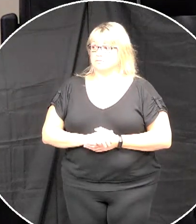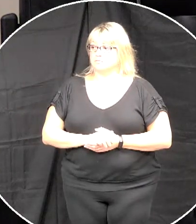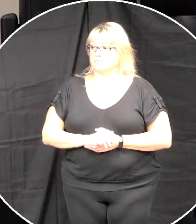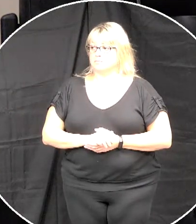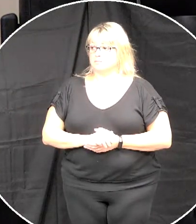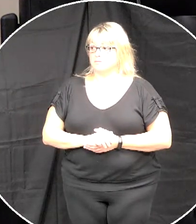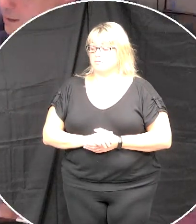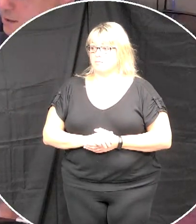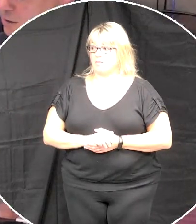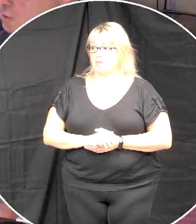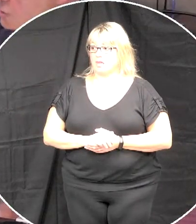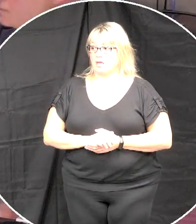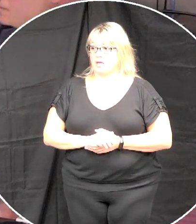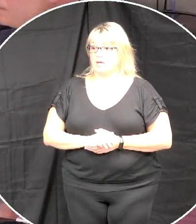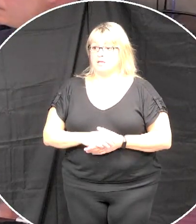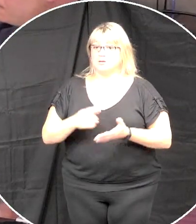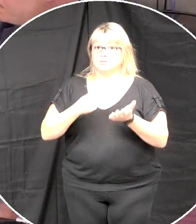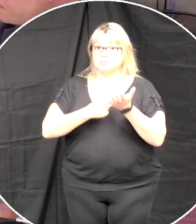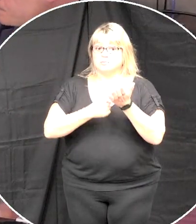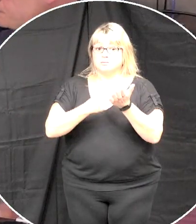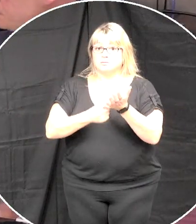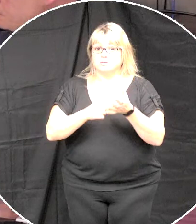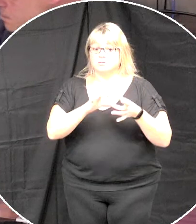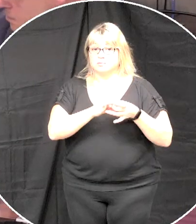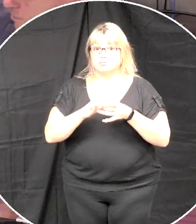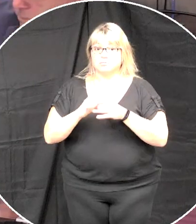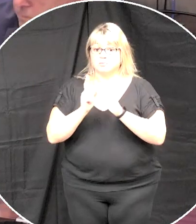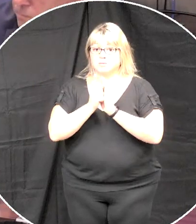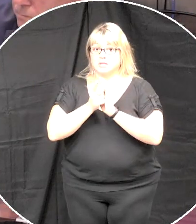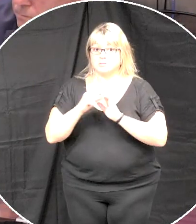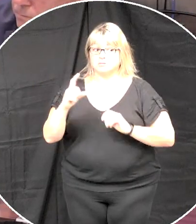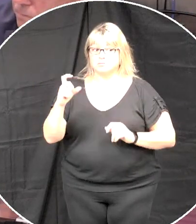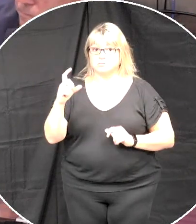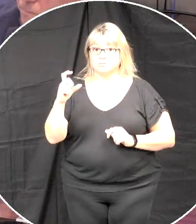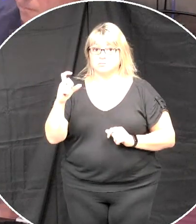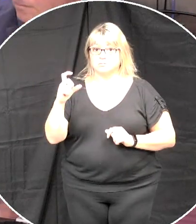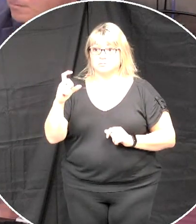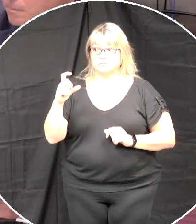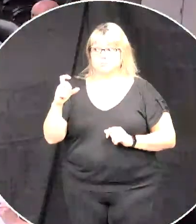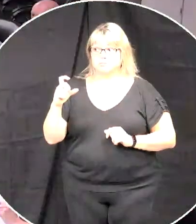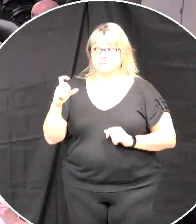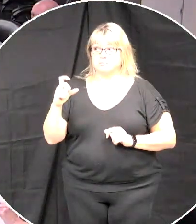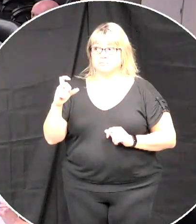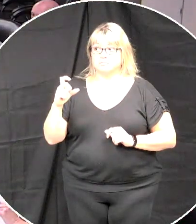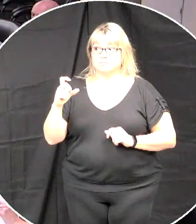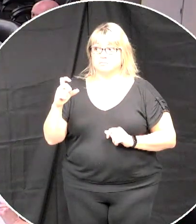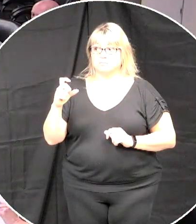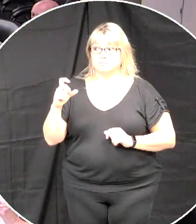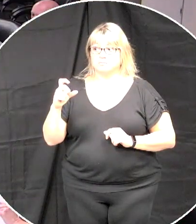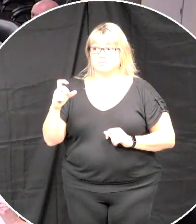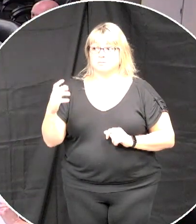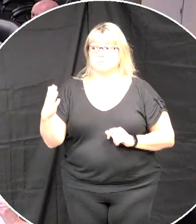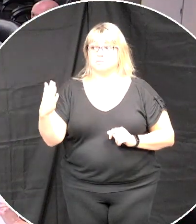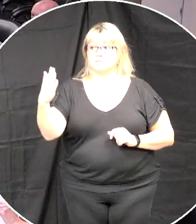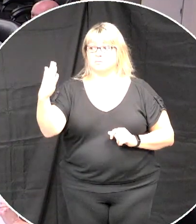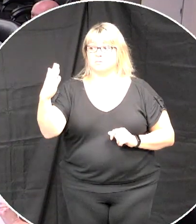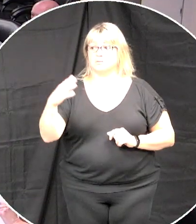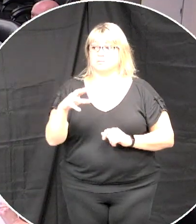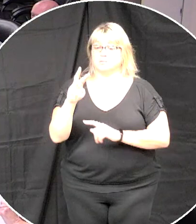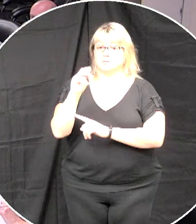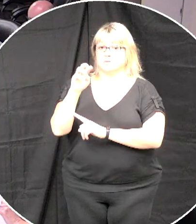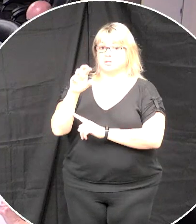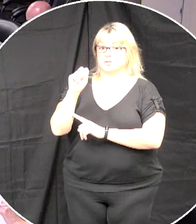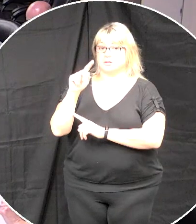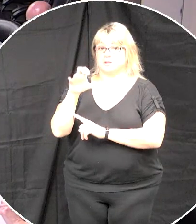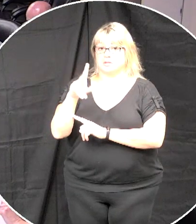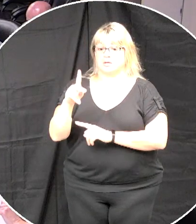So any discussion? If I may, Mr. Chair, as part